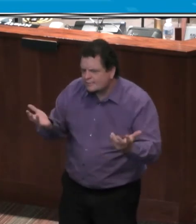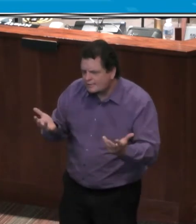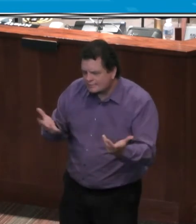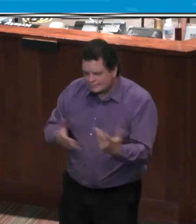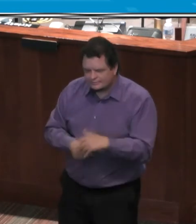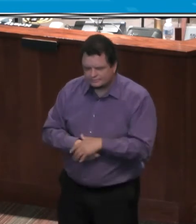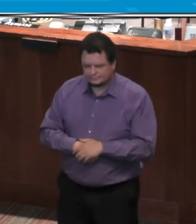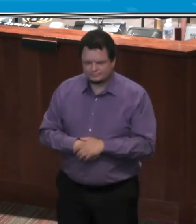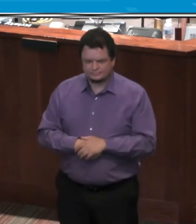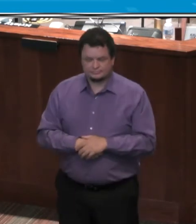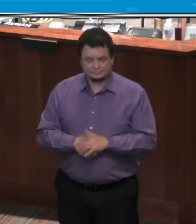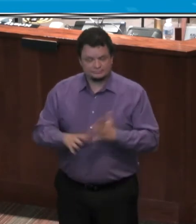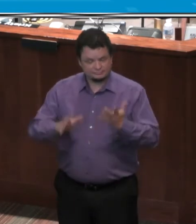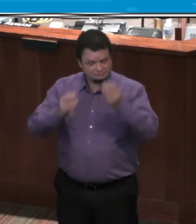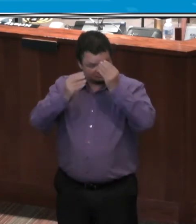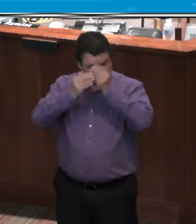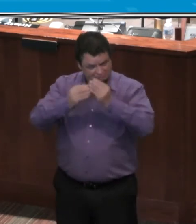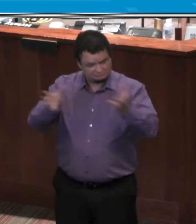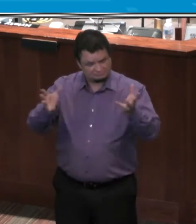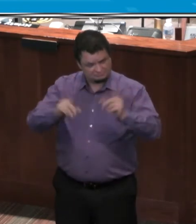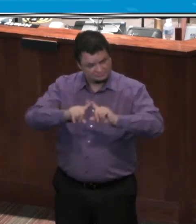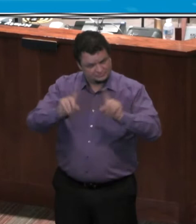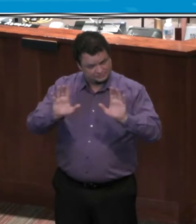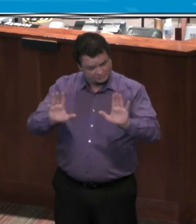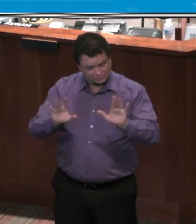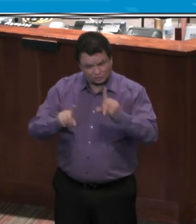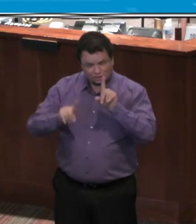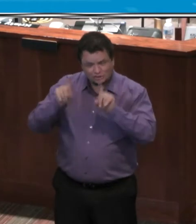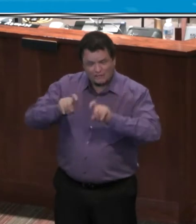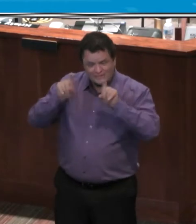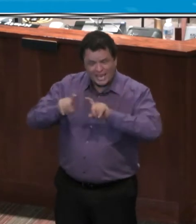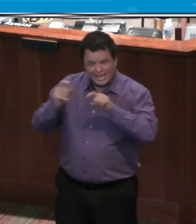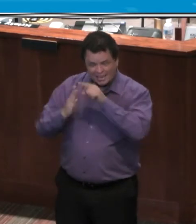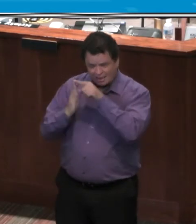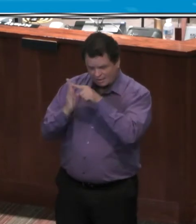us areas that we could improve on. And since